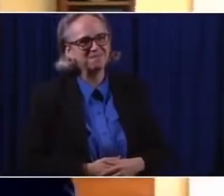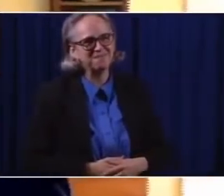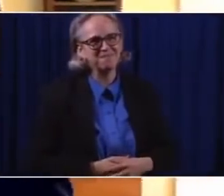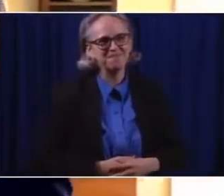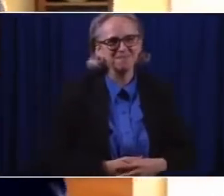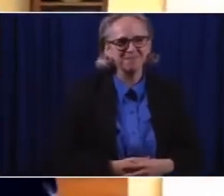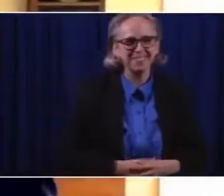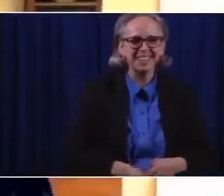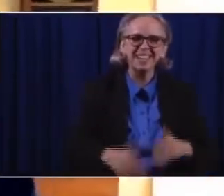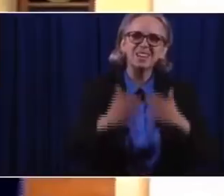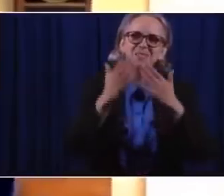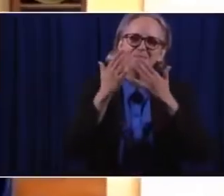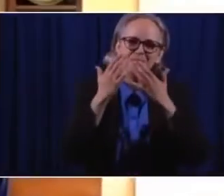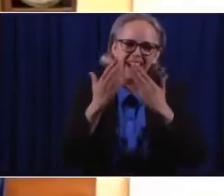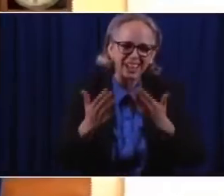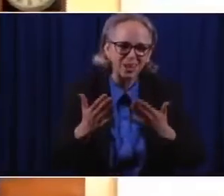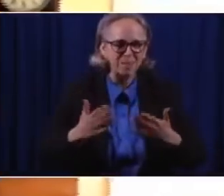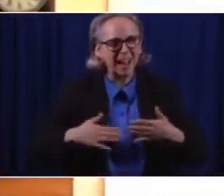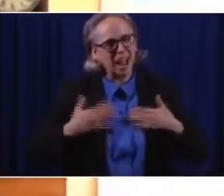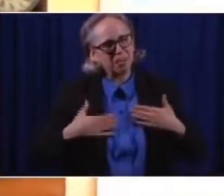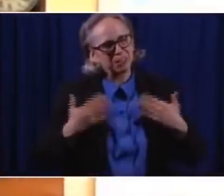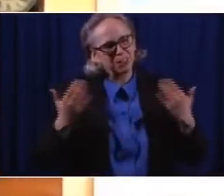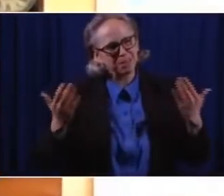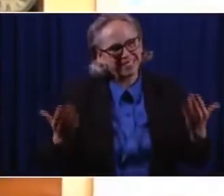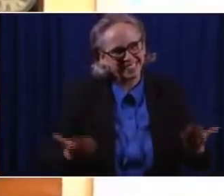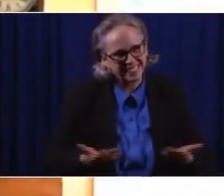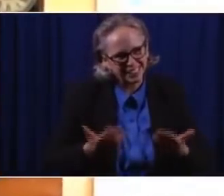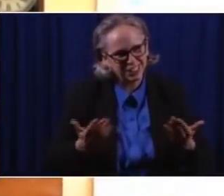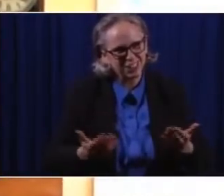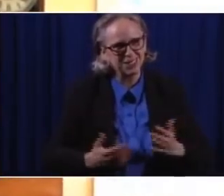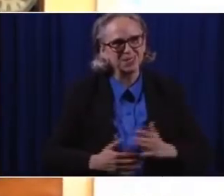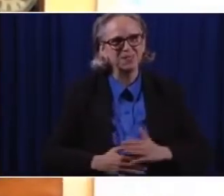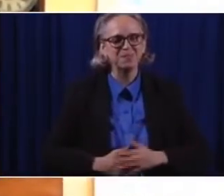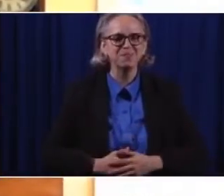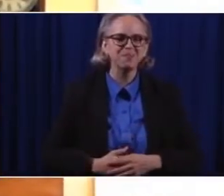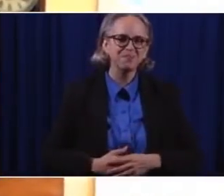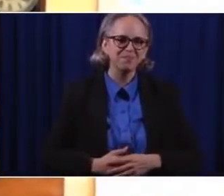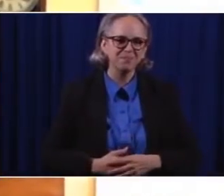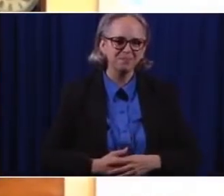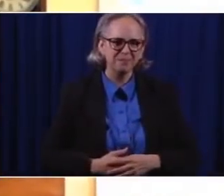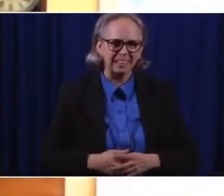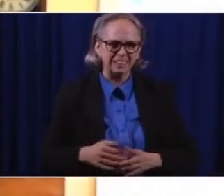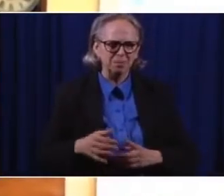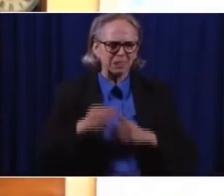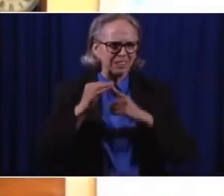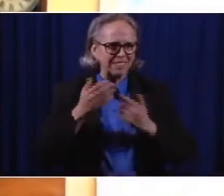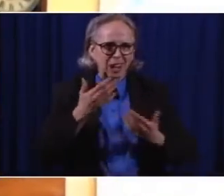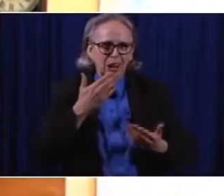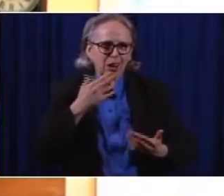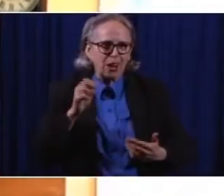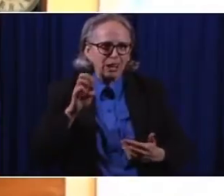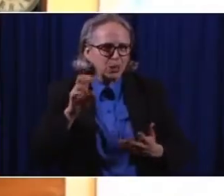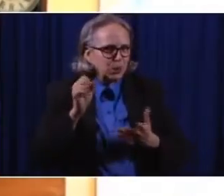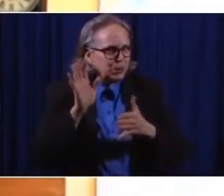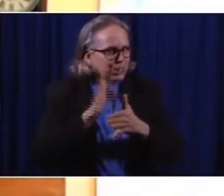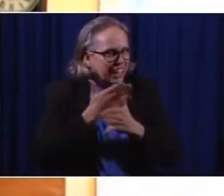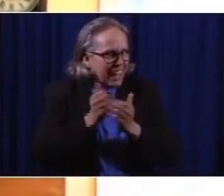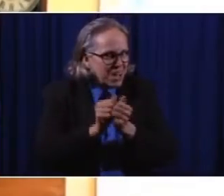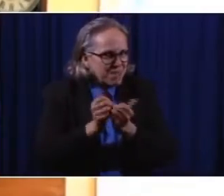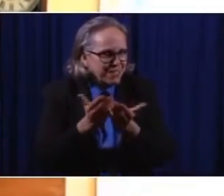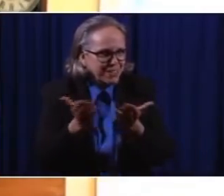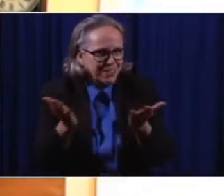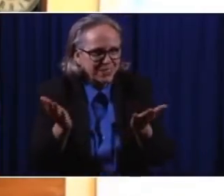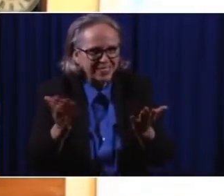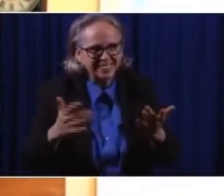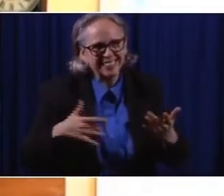Thank you. It's good to be here, especially with a little good news. I'm so pleased to announce that the Ohio